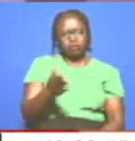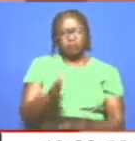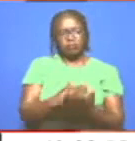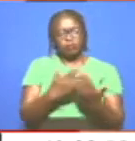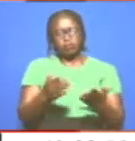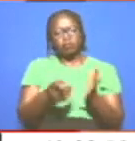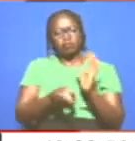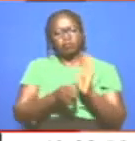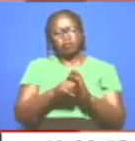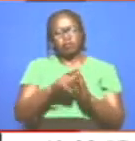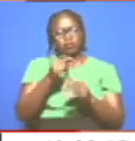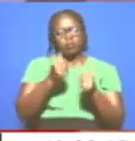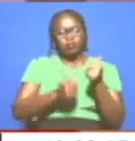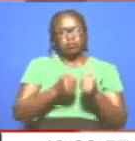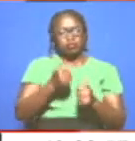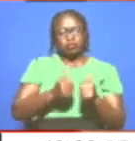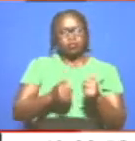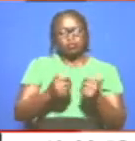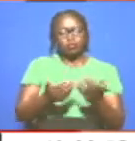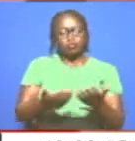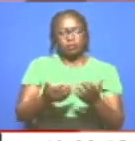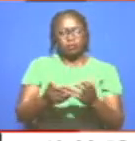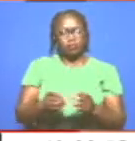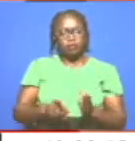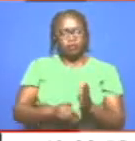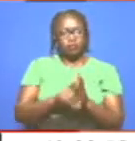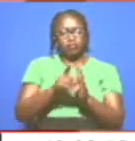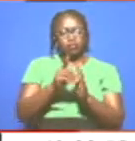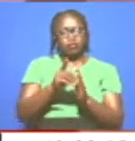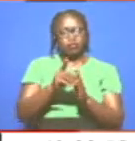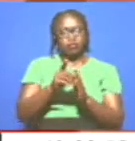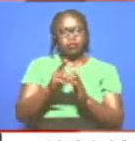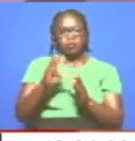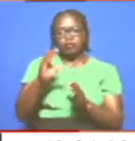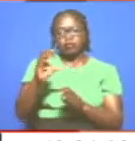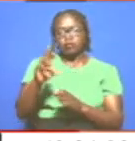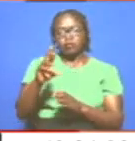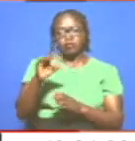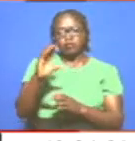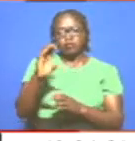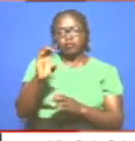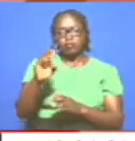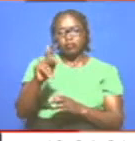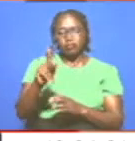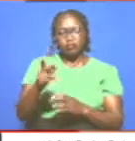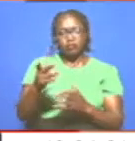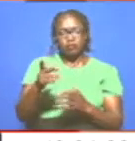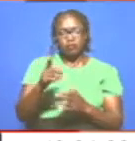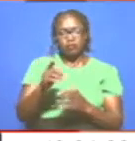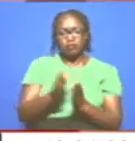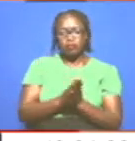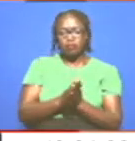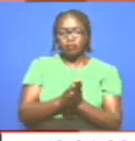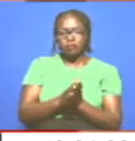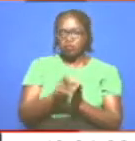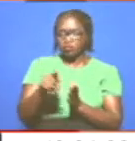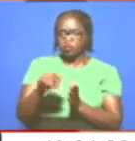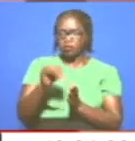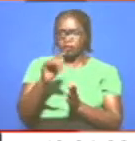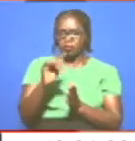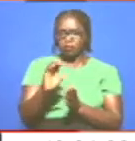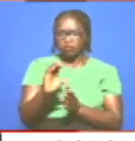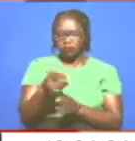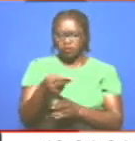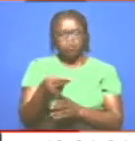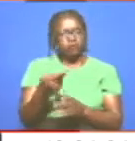required? Developing a cricket pitch that, you know, the, that wicket may be a hard call, but what are the what's